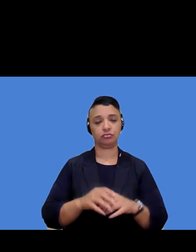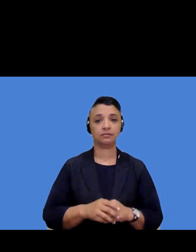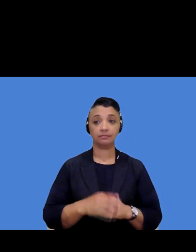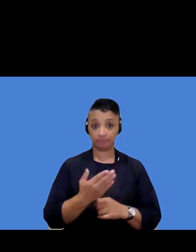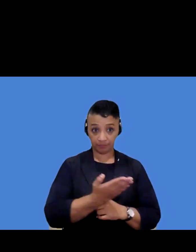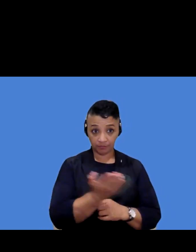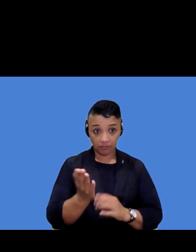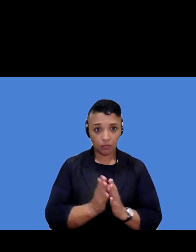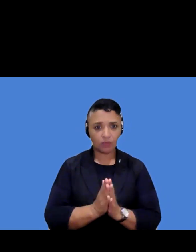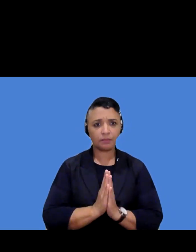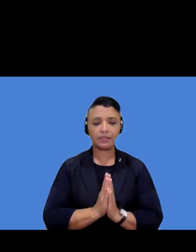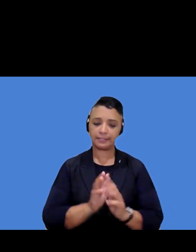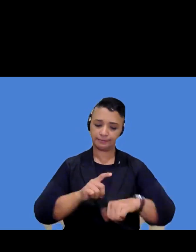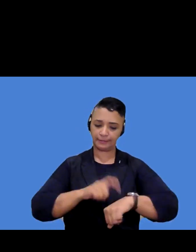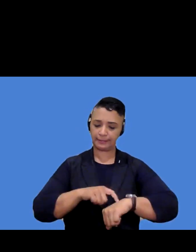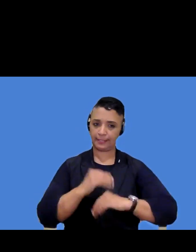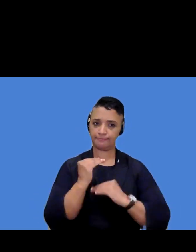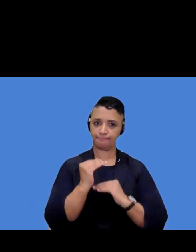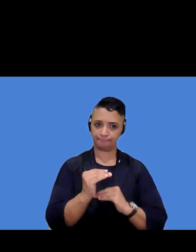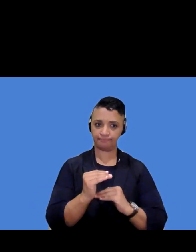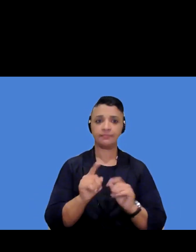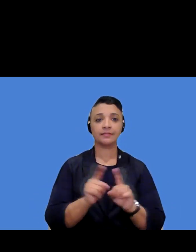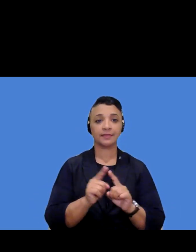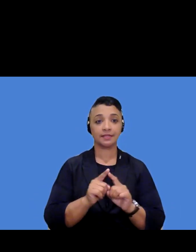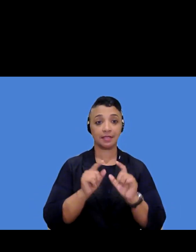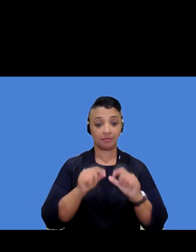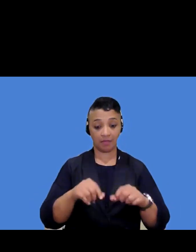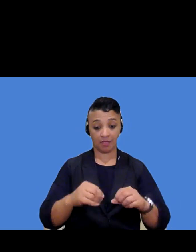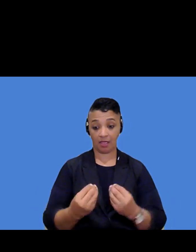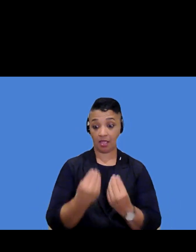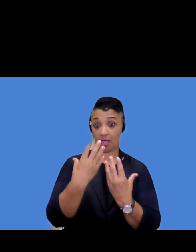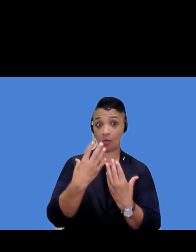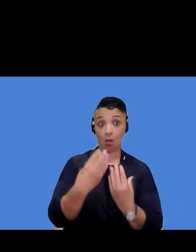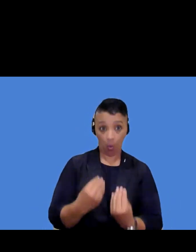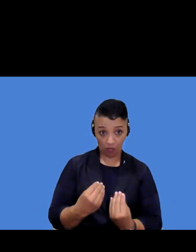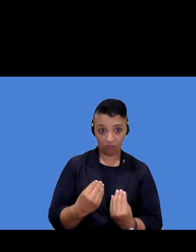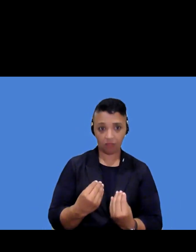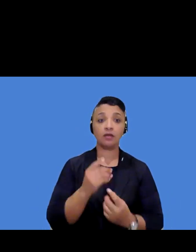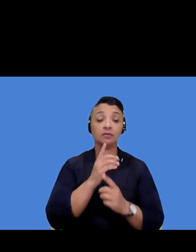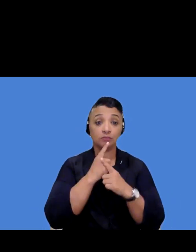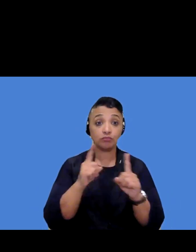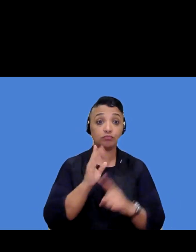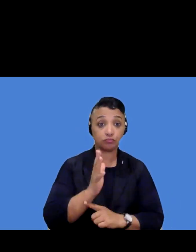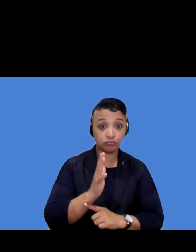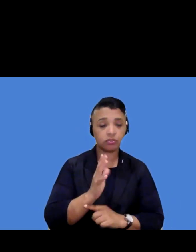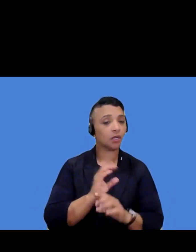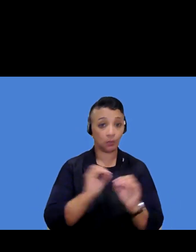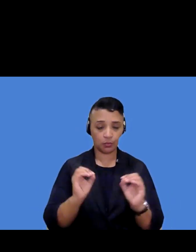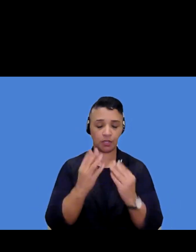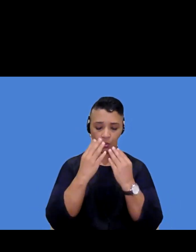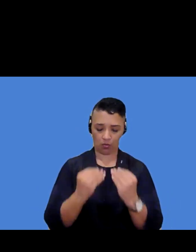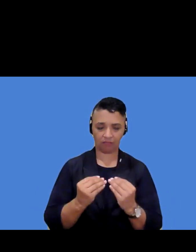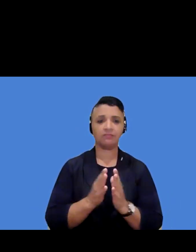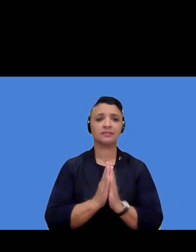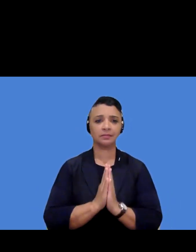kindly keep to times and keep their cameras off if not speaking. We are asking you that you speak slow enough for